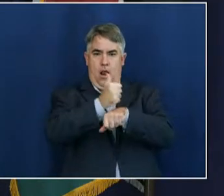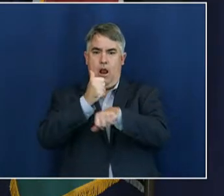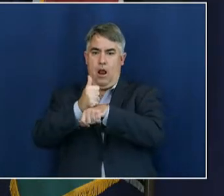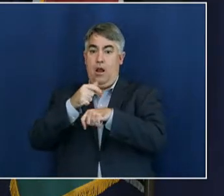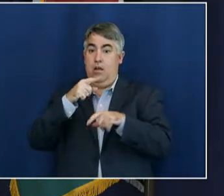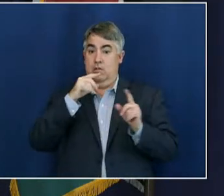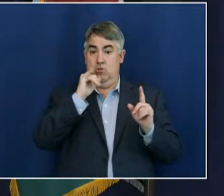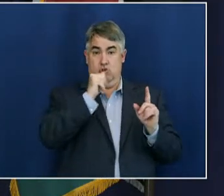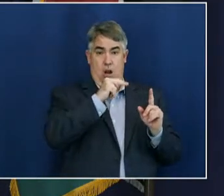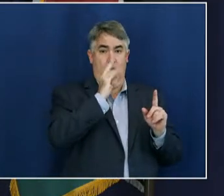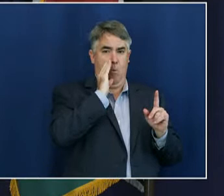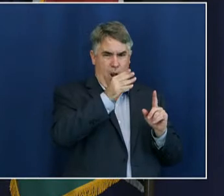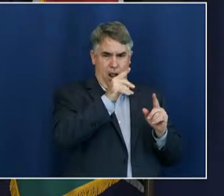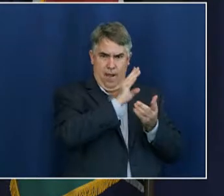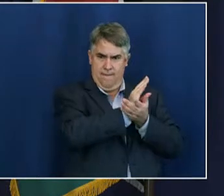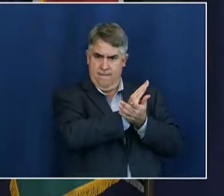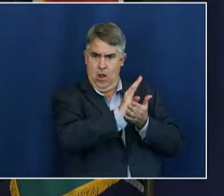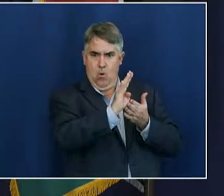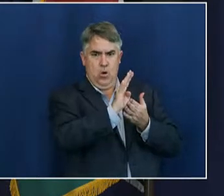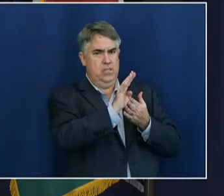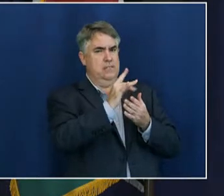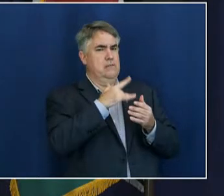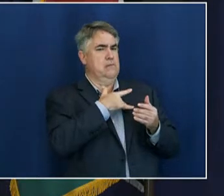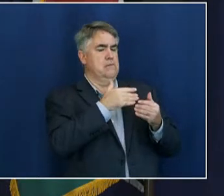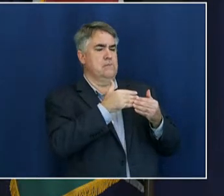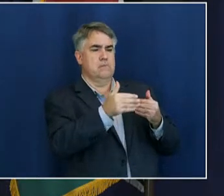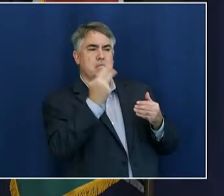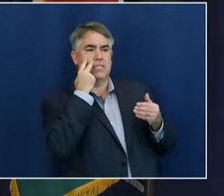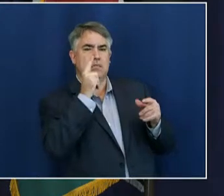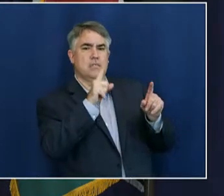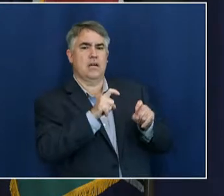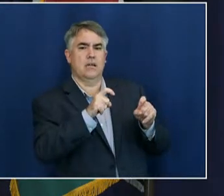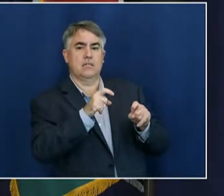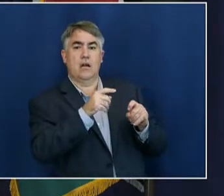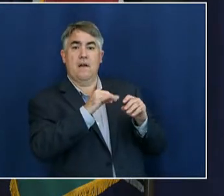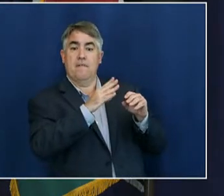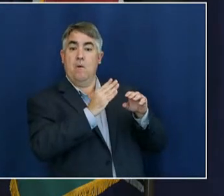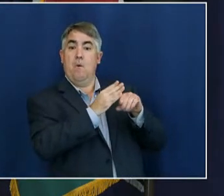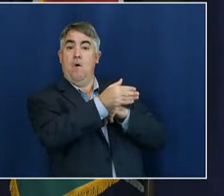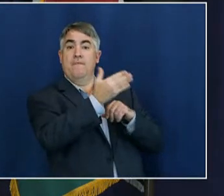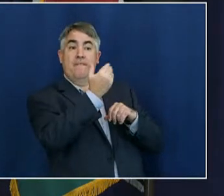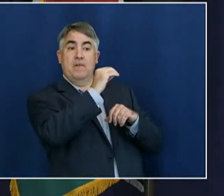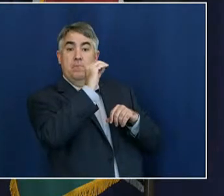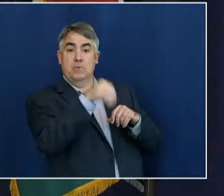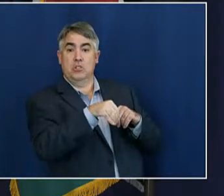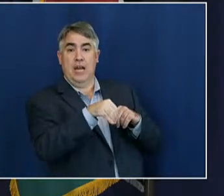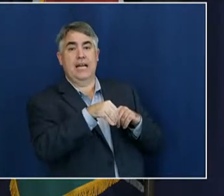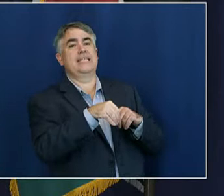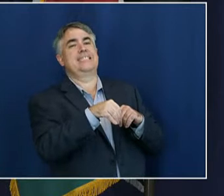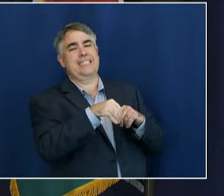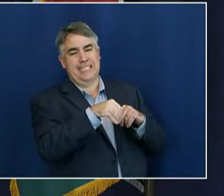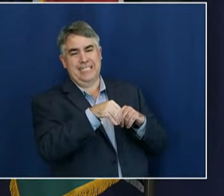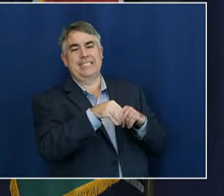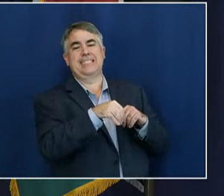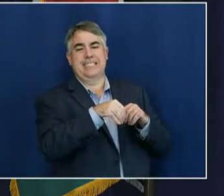4-week projection, and if that was greater than 15%, then they would lift